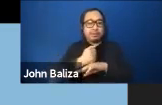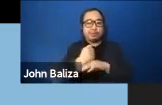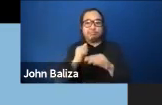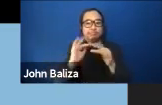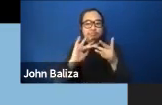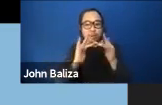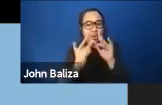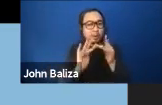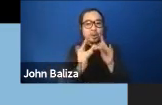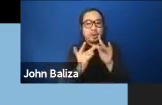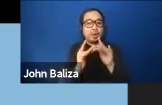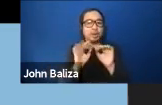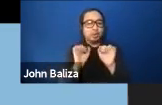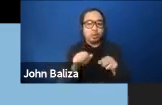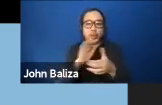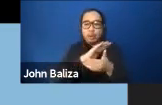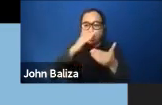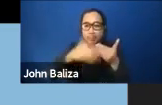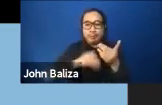complete the report.